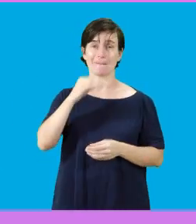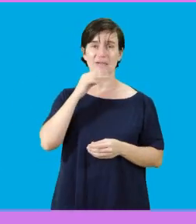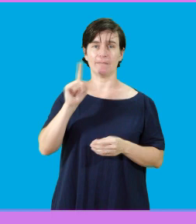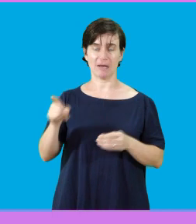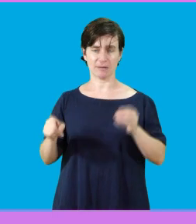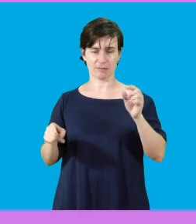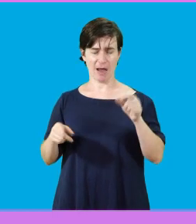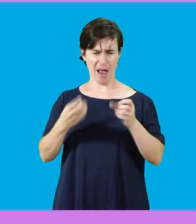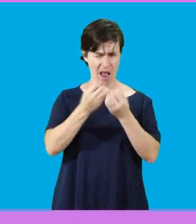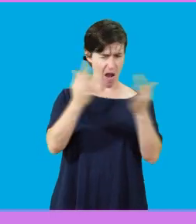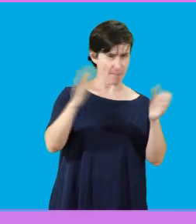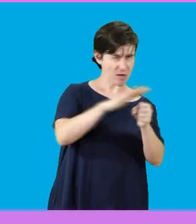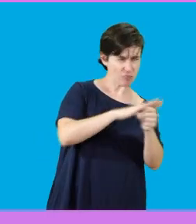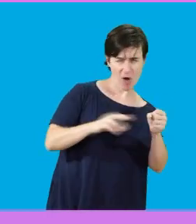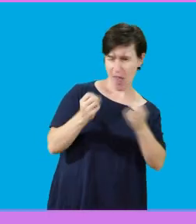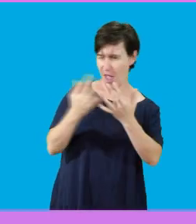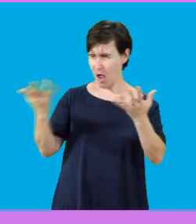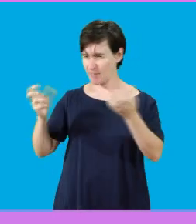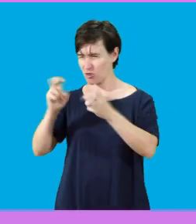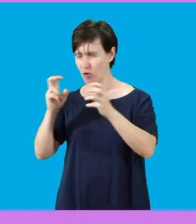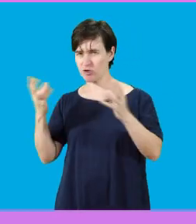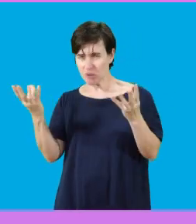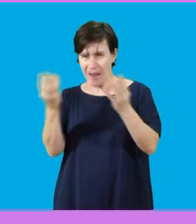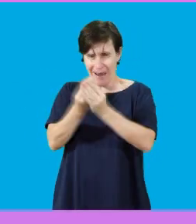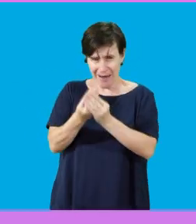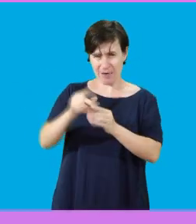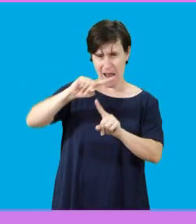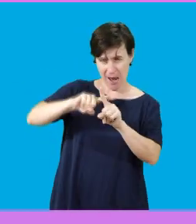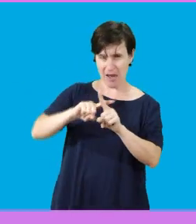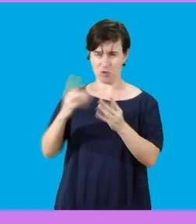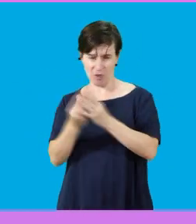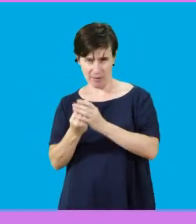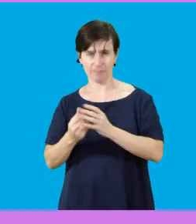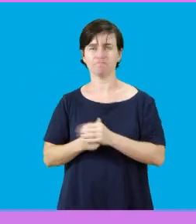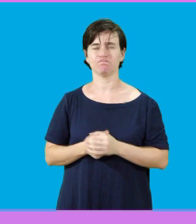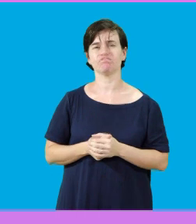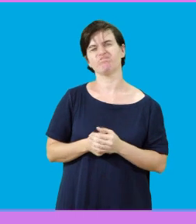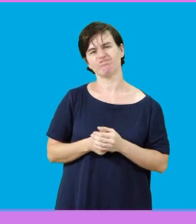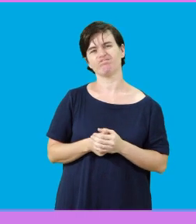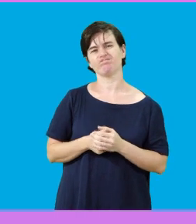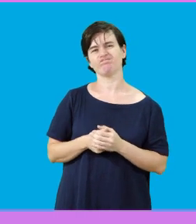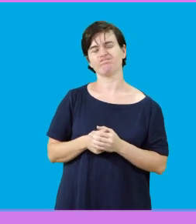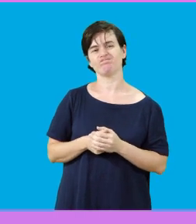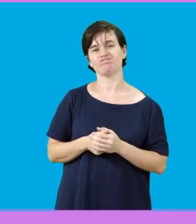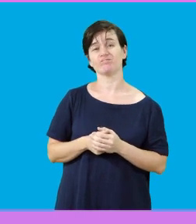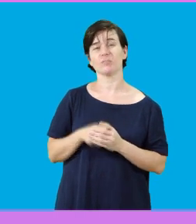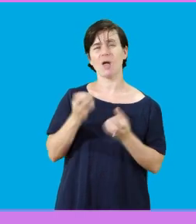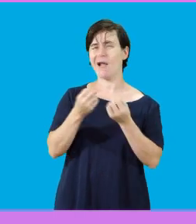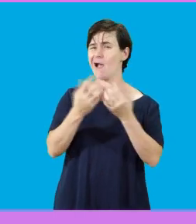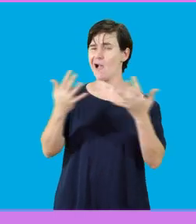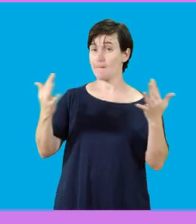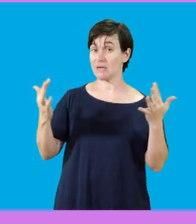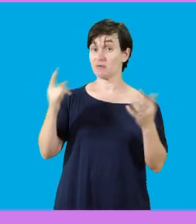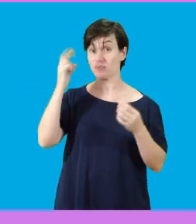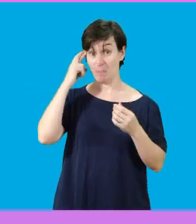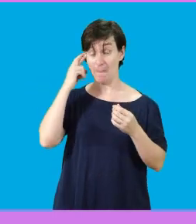add the totals, because we are checking whether are you going to pick a brown or are you going to pick an orange one. So we'll say probability is equals to how